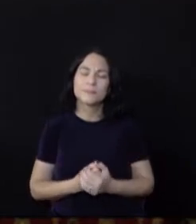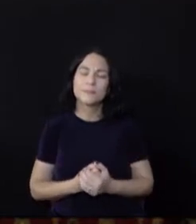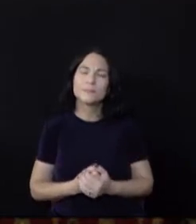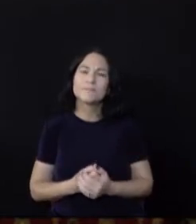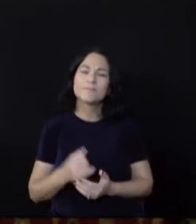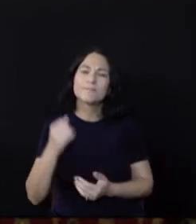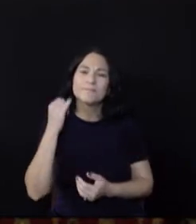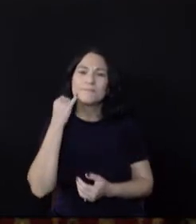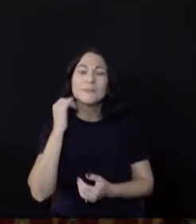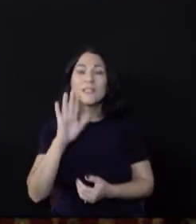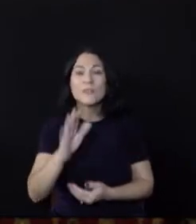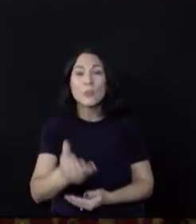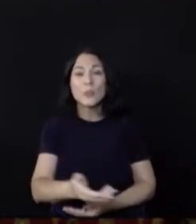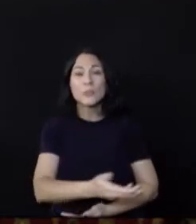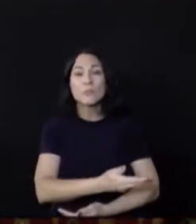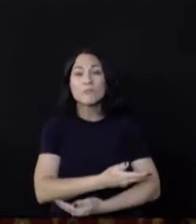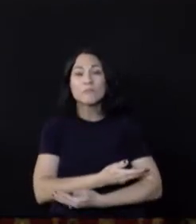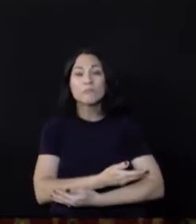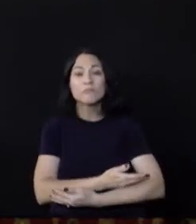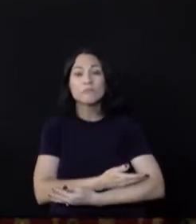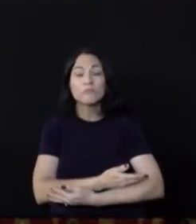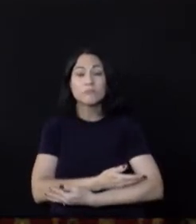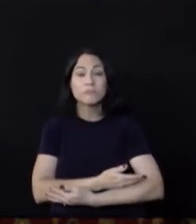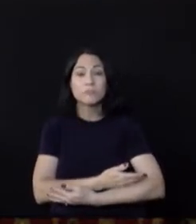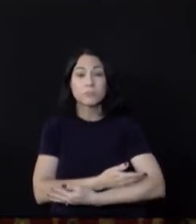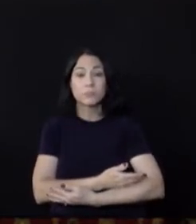If your child is in your arms,